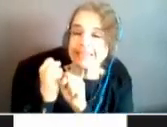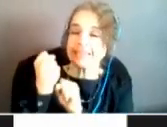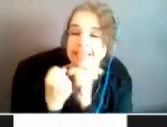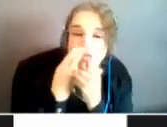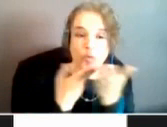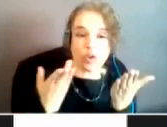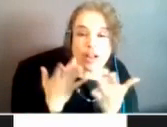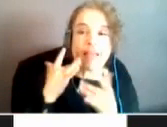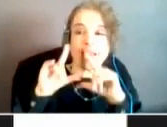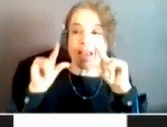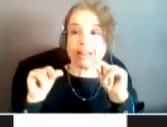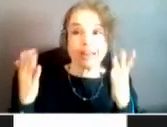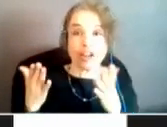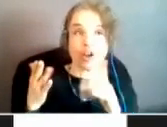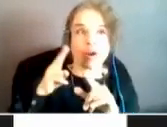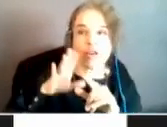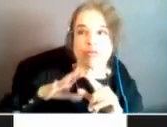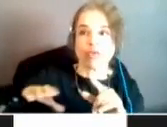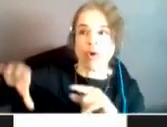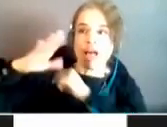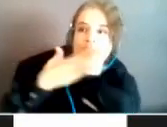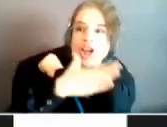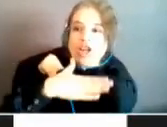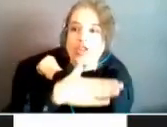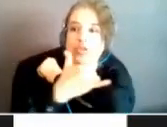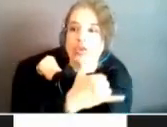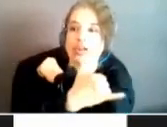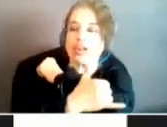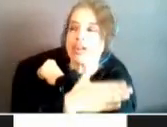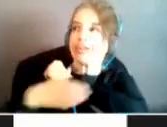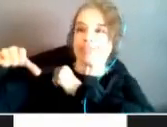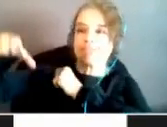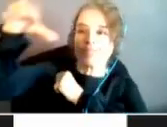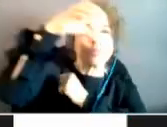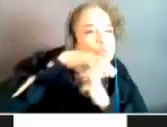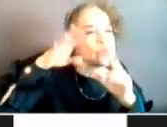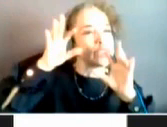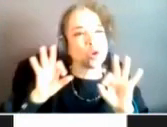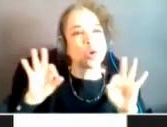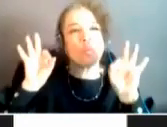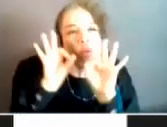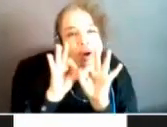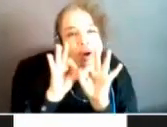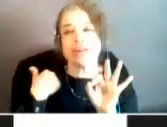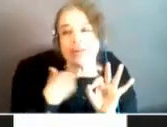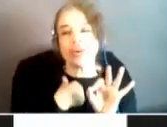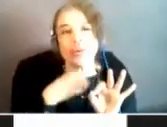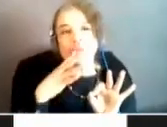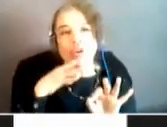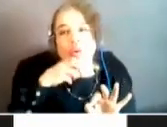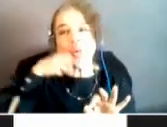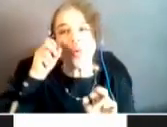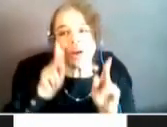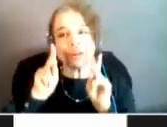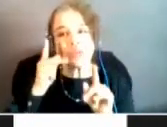here in California, but across the country. And I just think it's so important that we talk about older people.